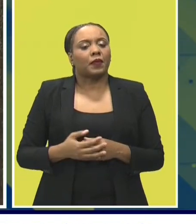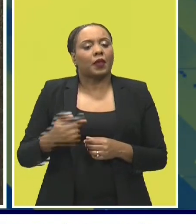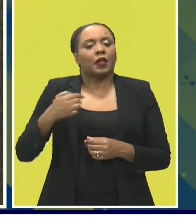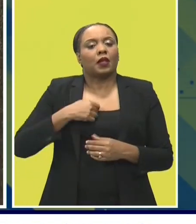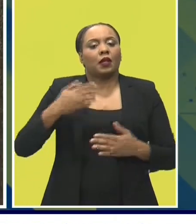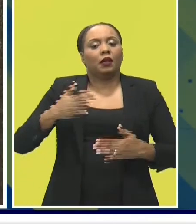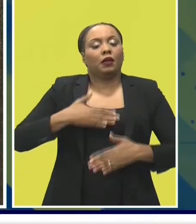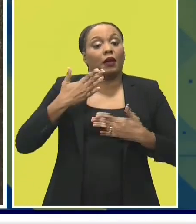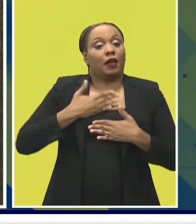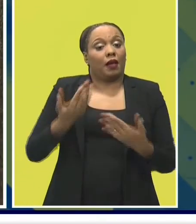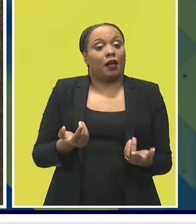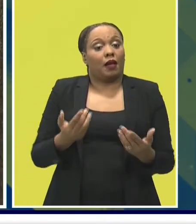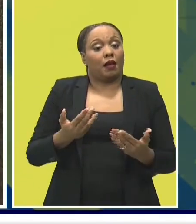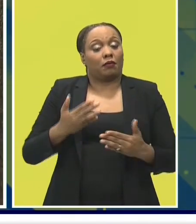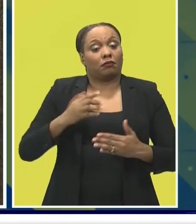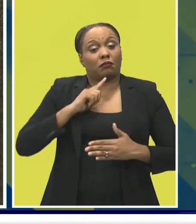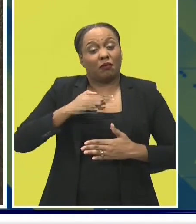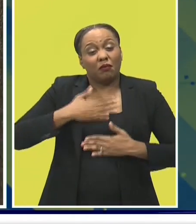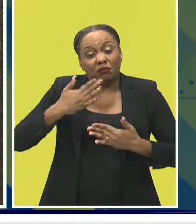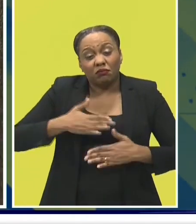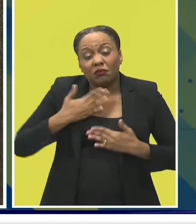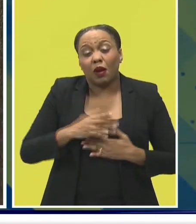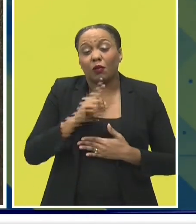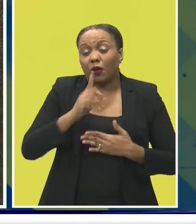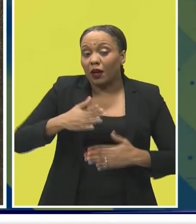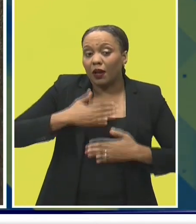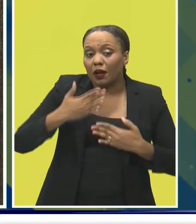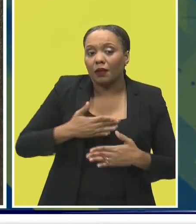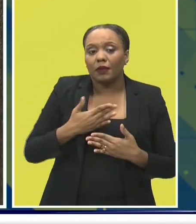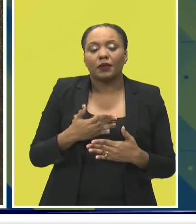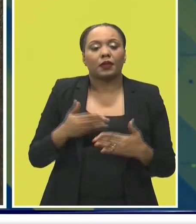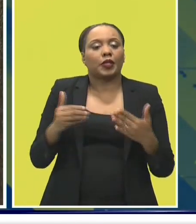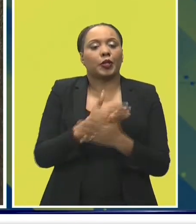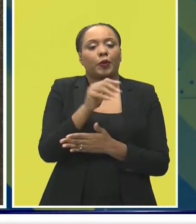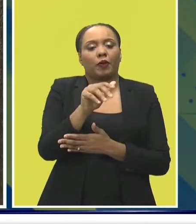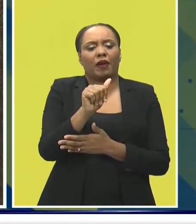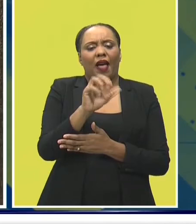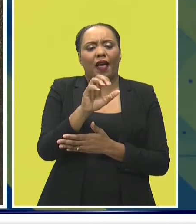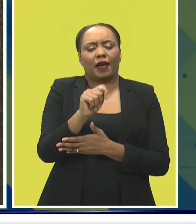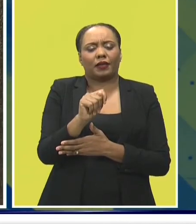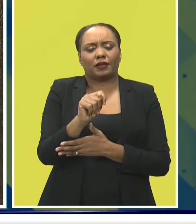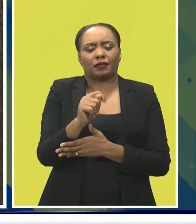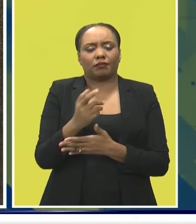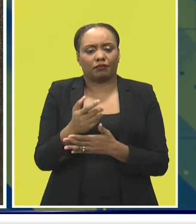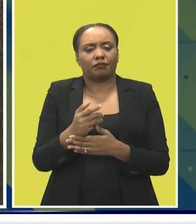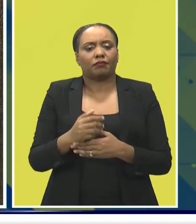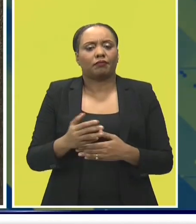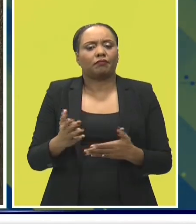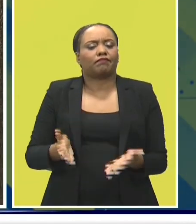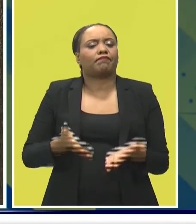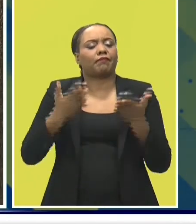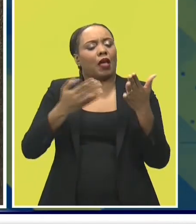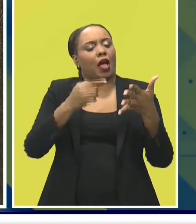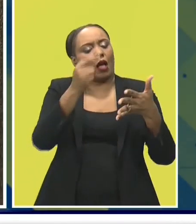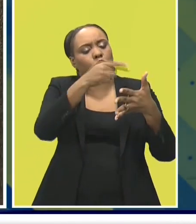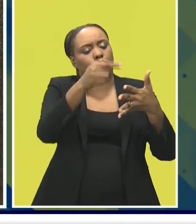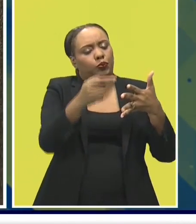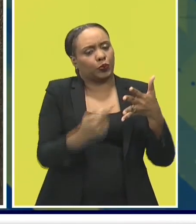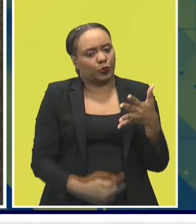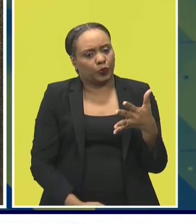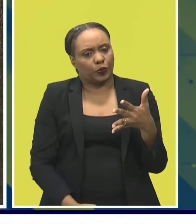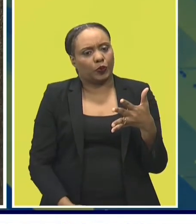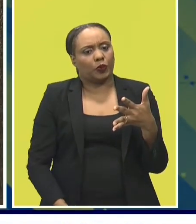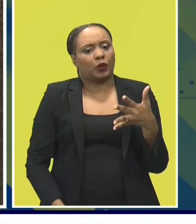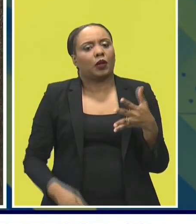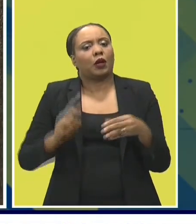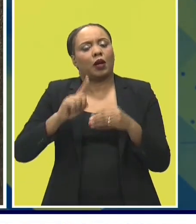new Public Financial Management Act, sets up very strict guidelines for the submission of internal and year-end financial